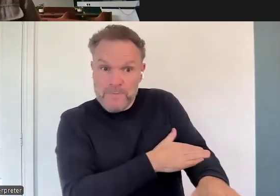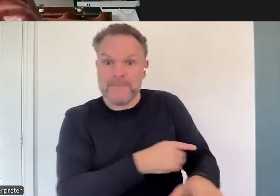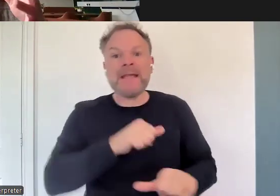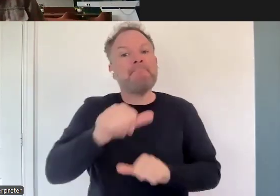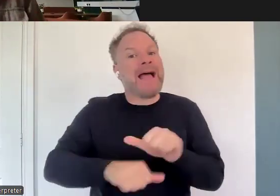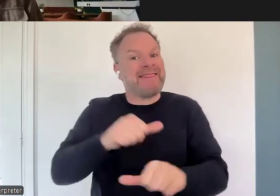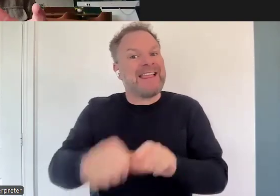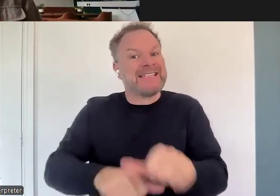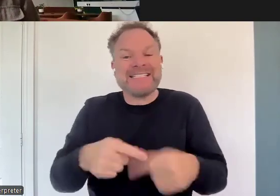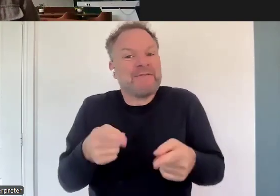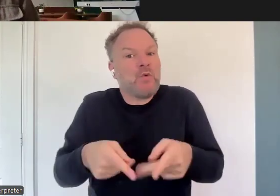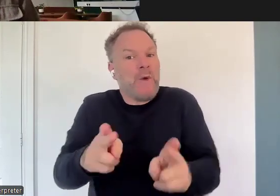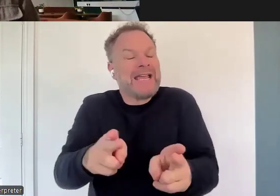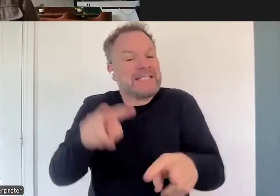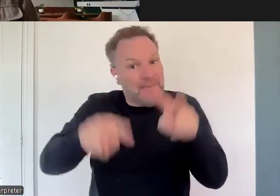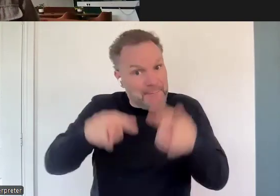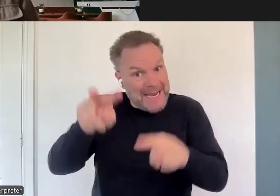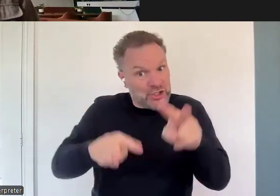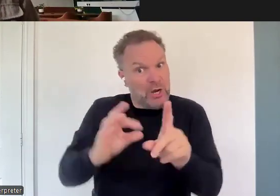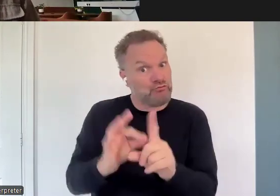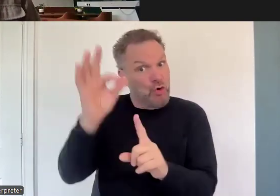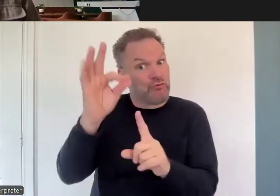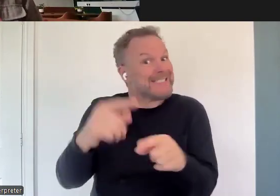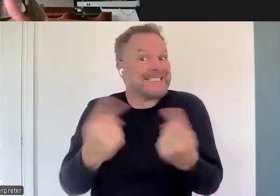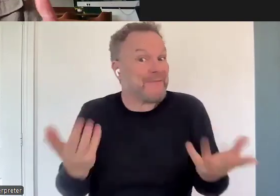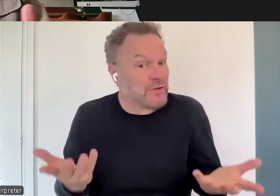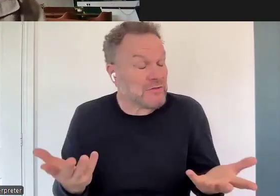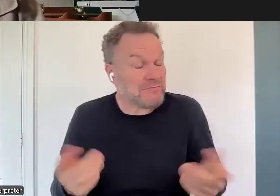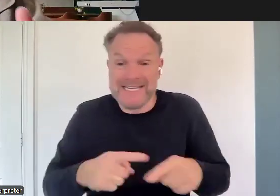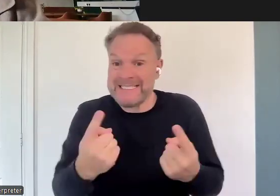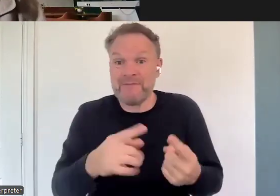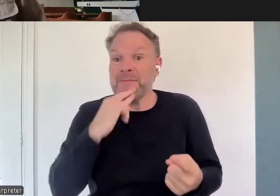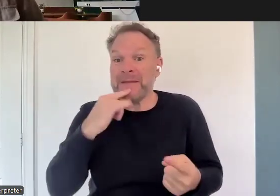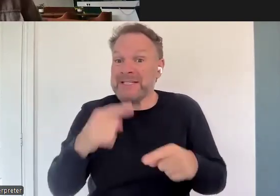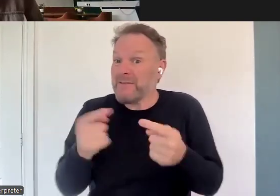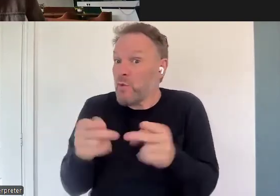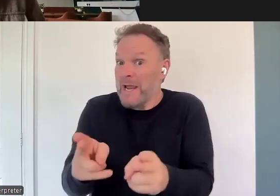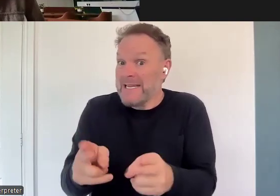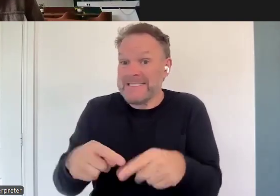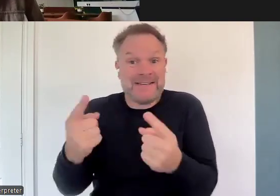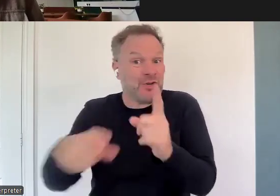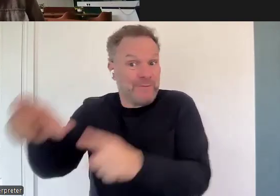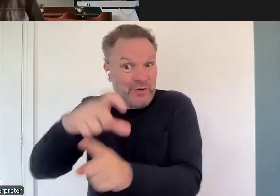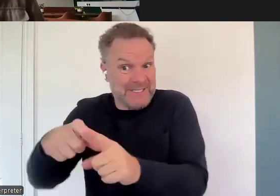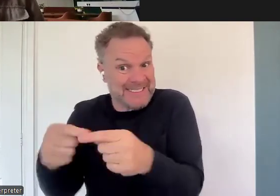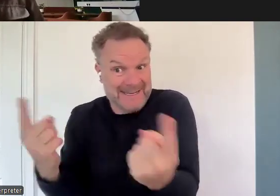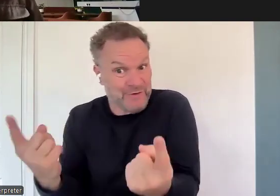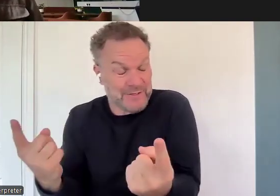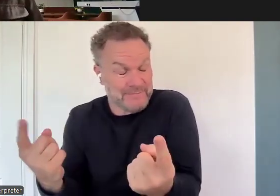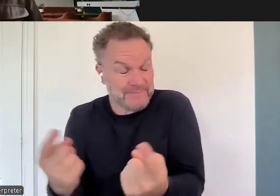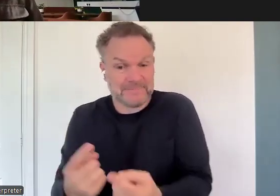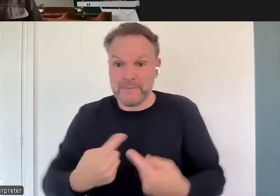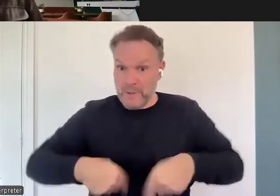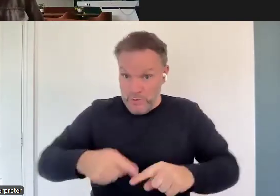methodologies, ways of measuring and assessing progress may be different for different people and different communities. And as we